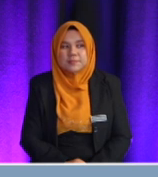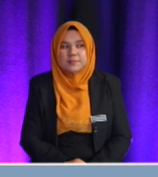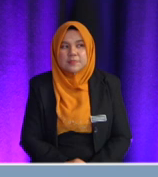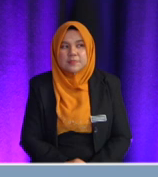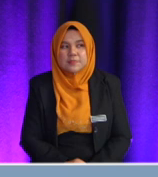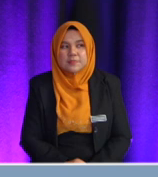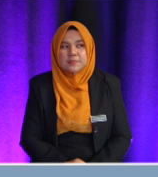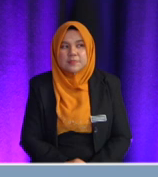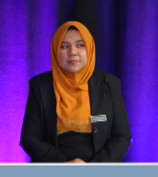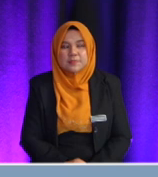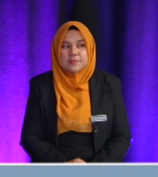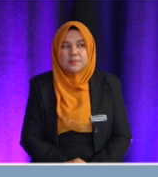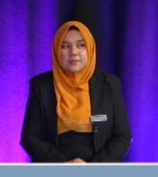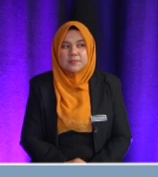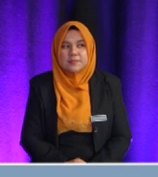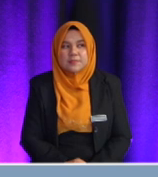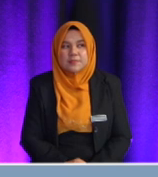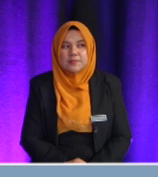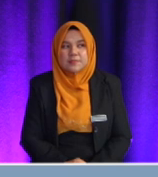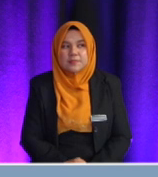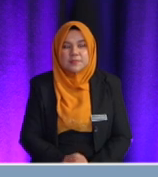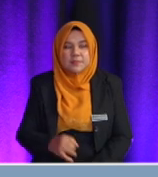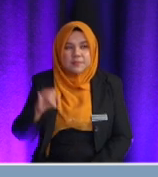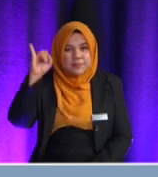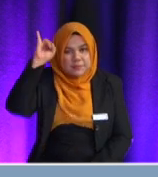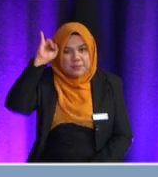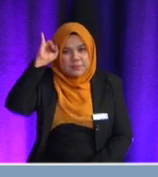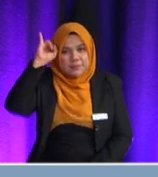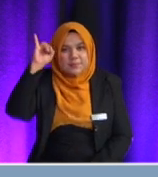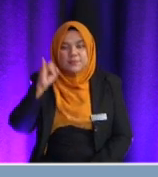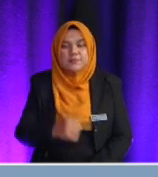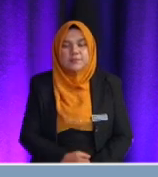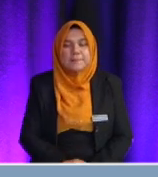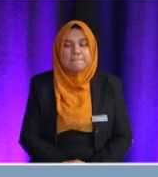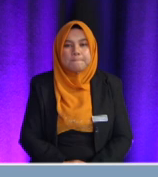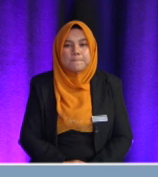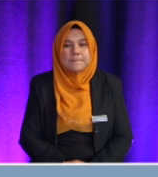All right. Irfan is stressed. Oh, Irfan.